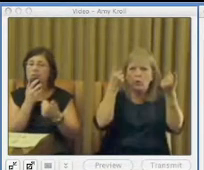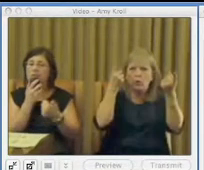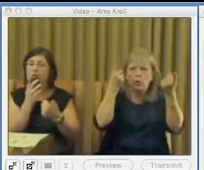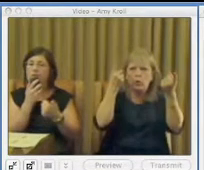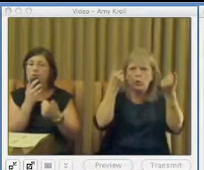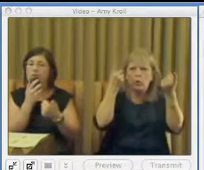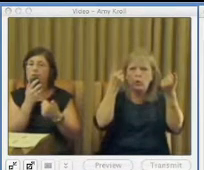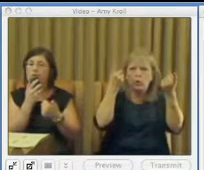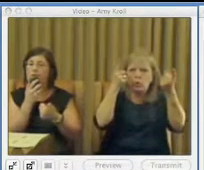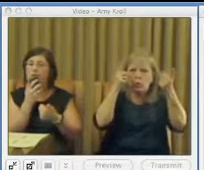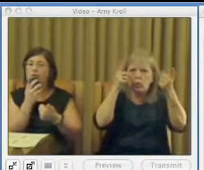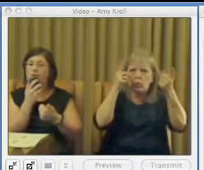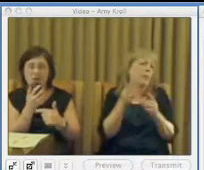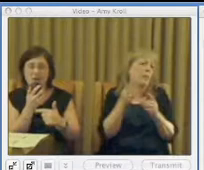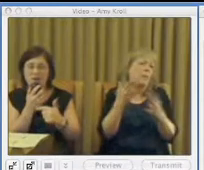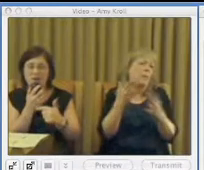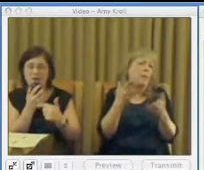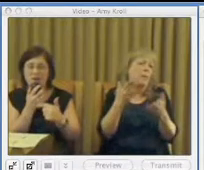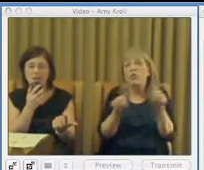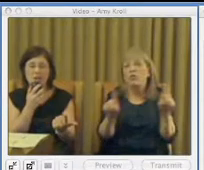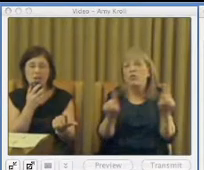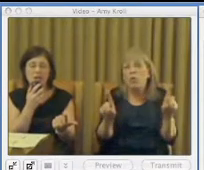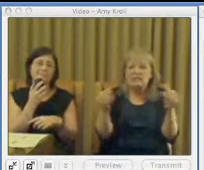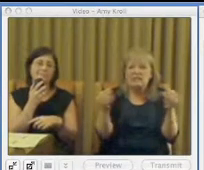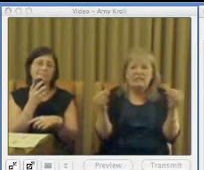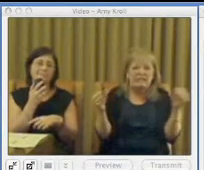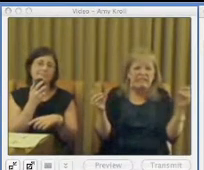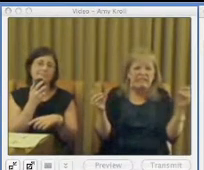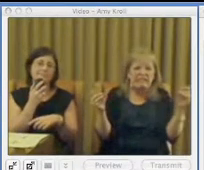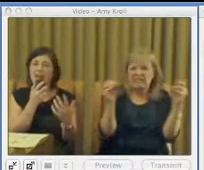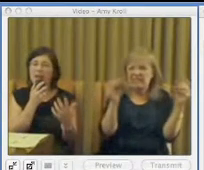proceedings, through some other employment contractual